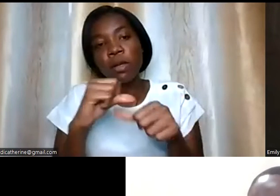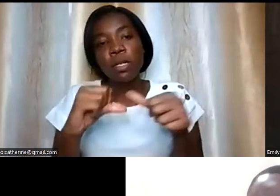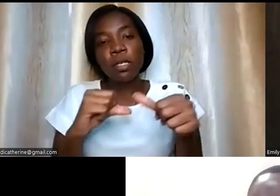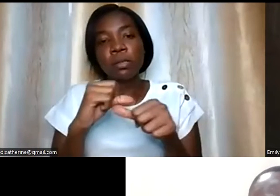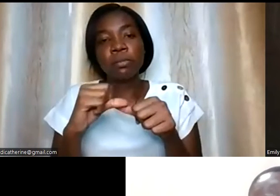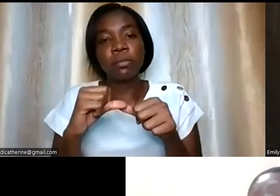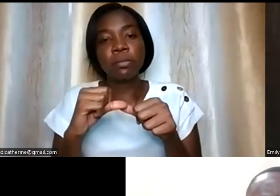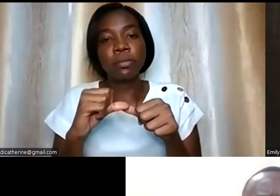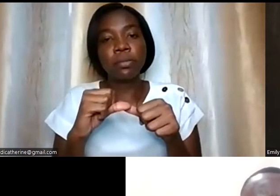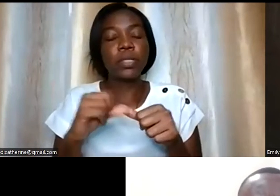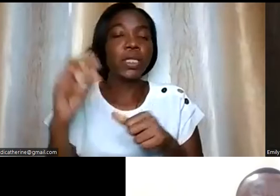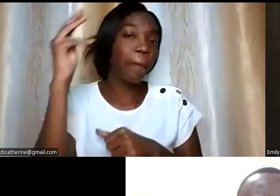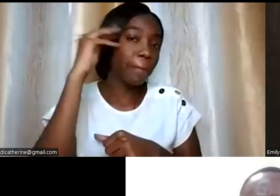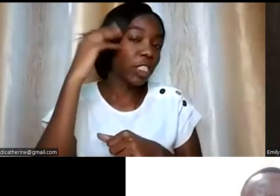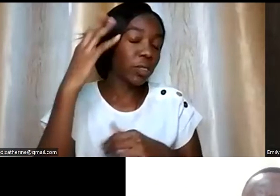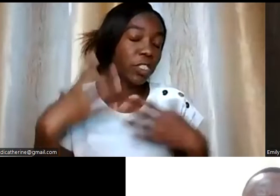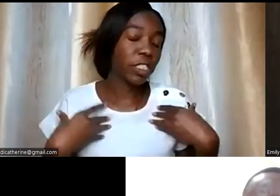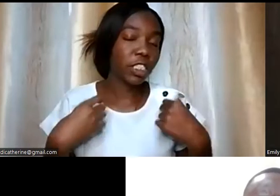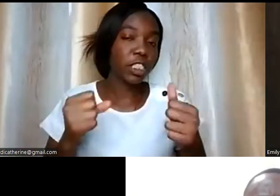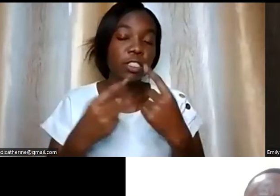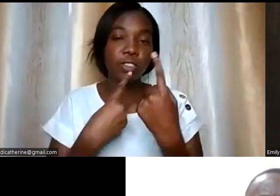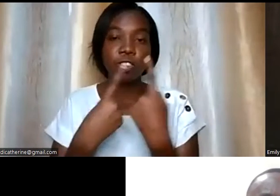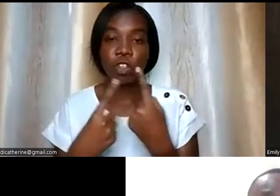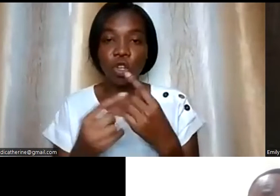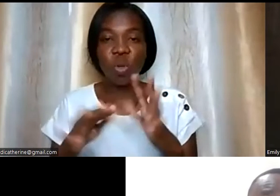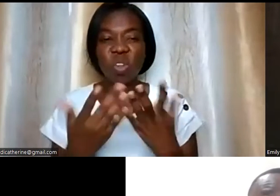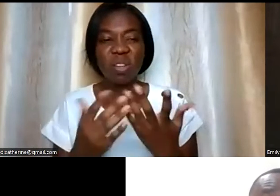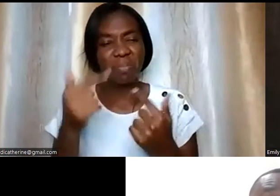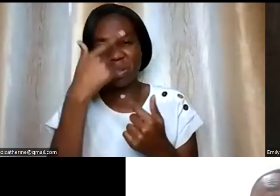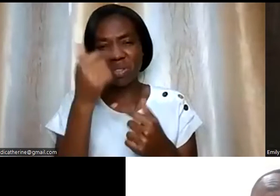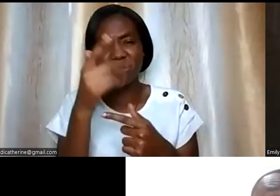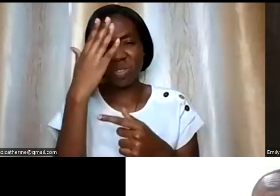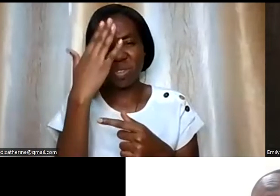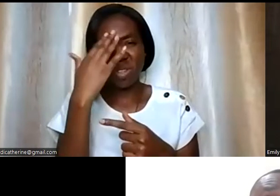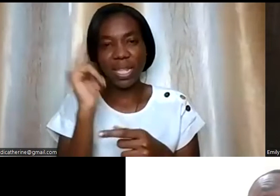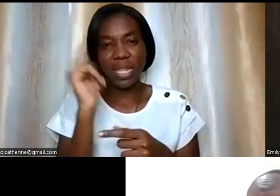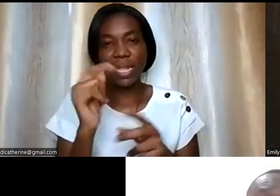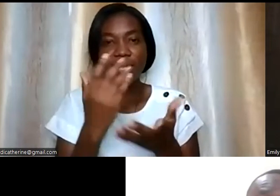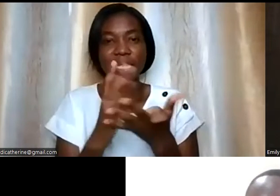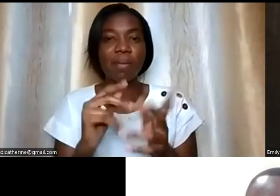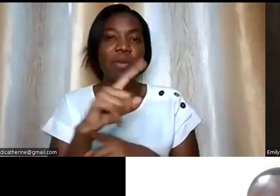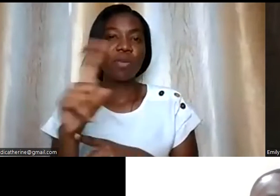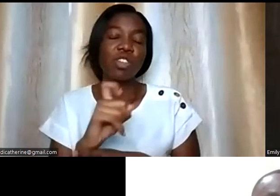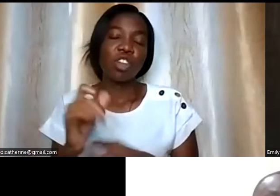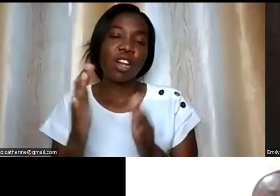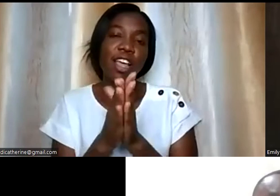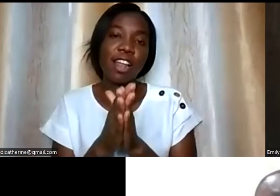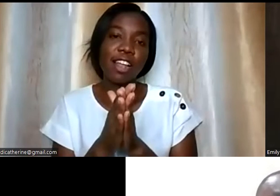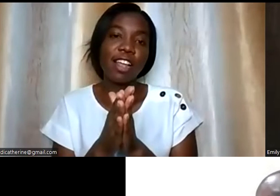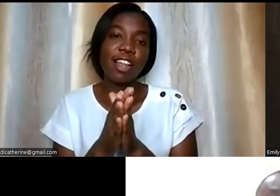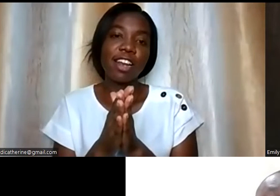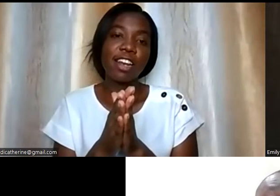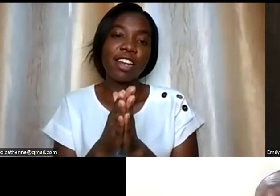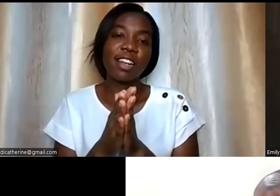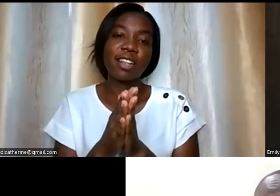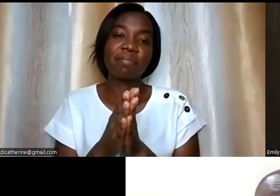a mental health talk, or is it about, because these are some of the questions, and it's unfortunate, but again a